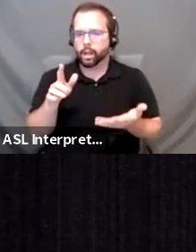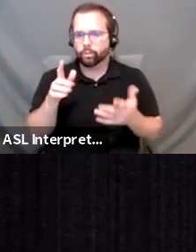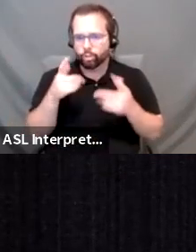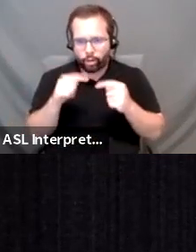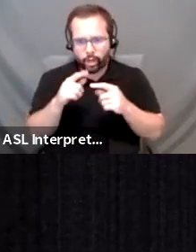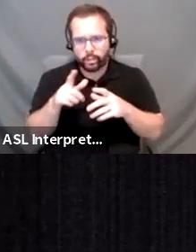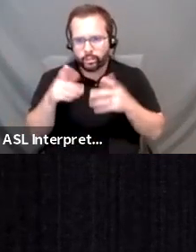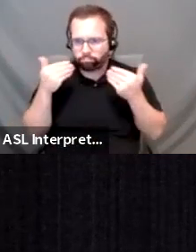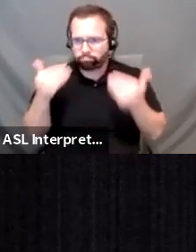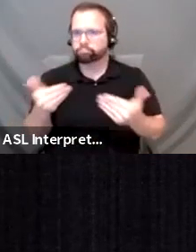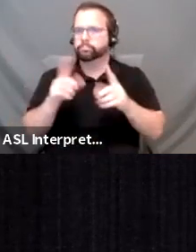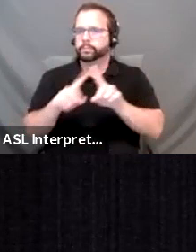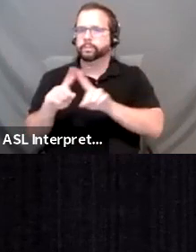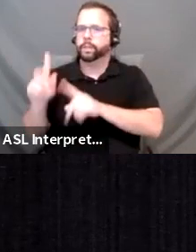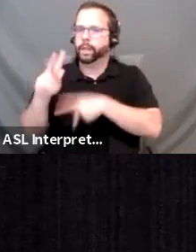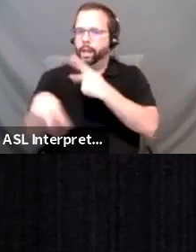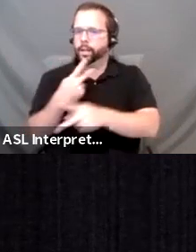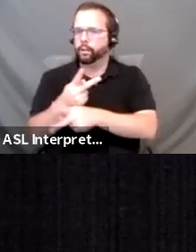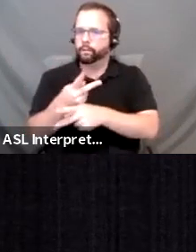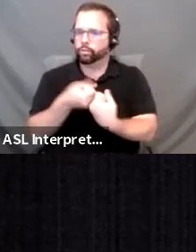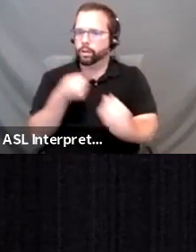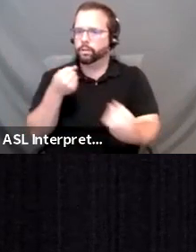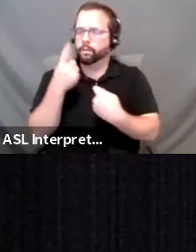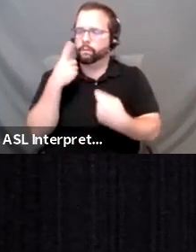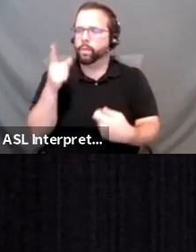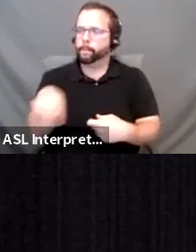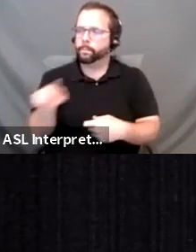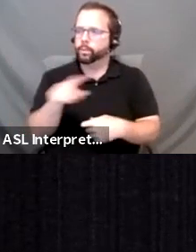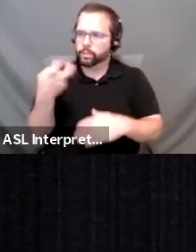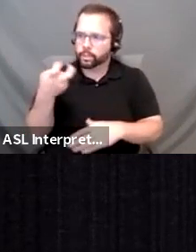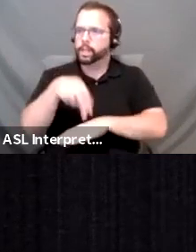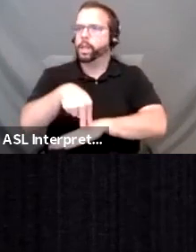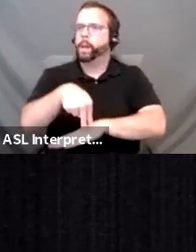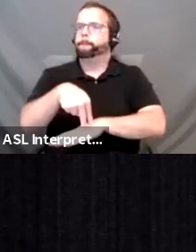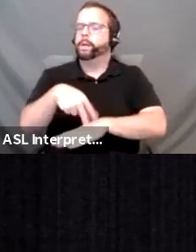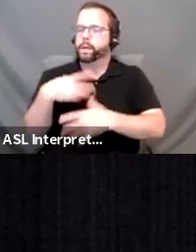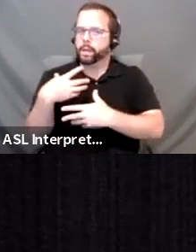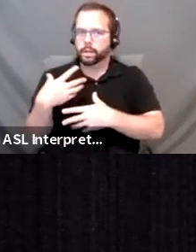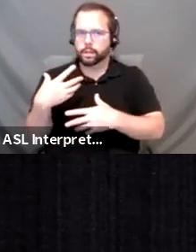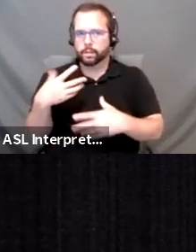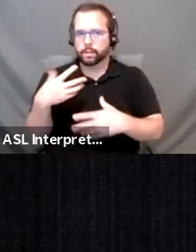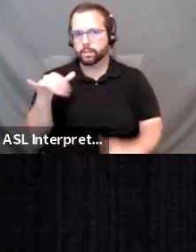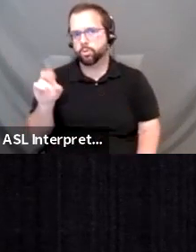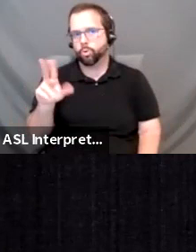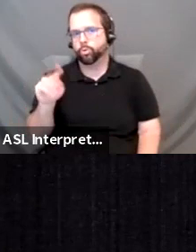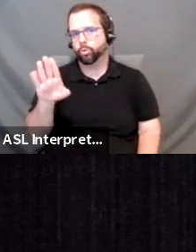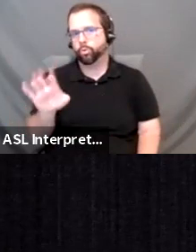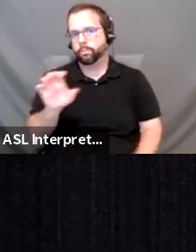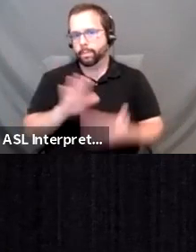that help them out, just to get them out of their chairs and stuff. So it's very much YouTube has become my best friend.